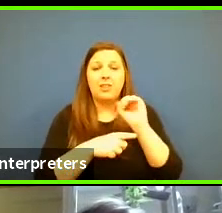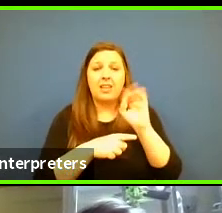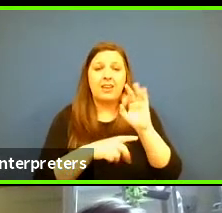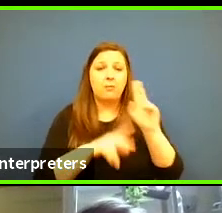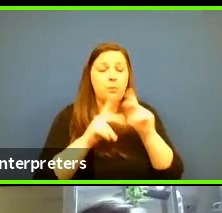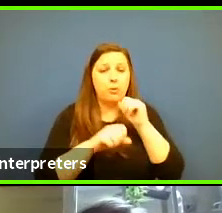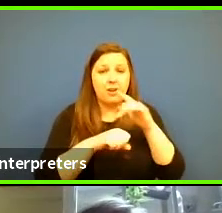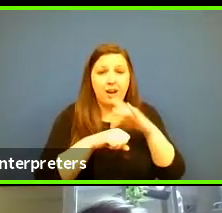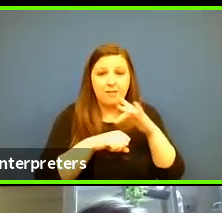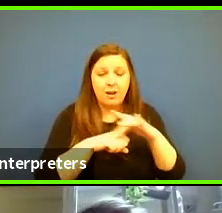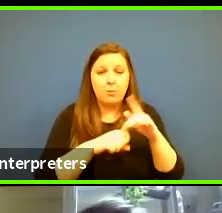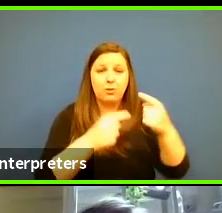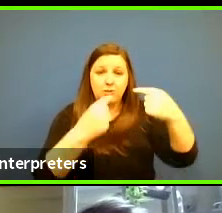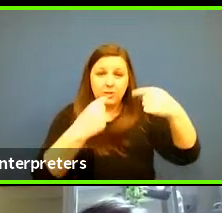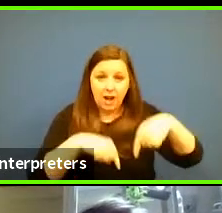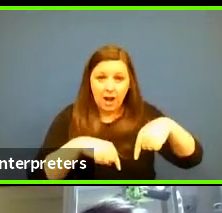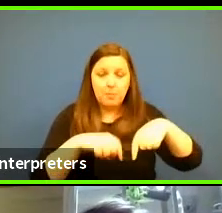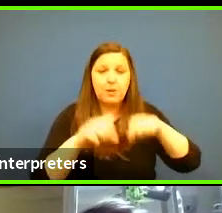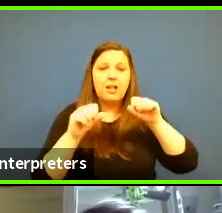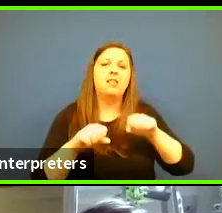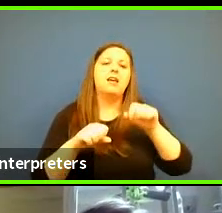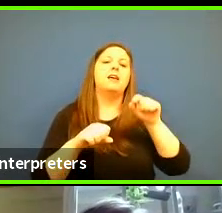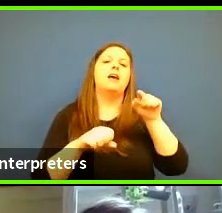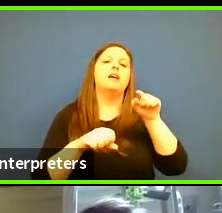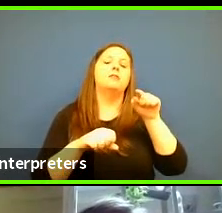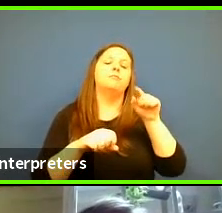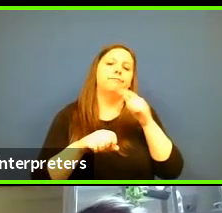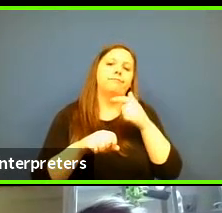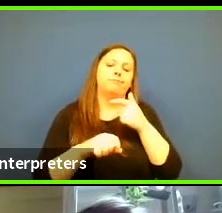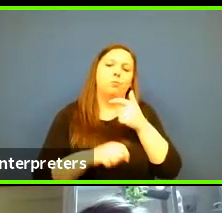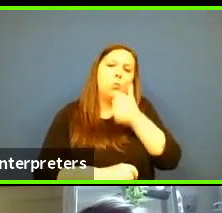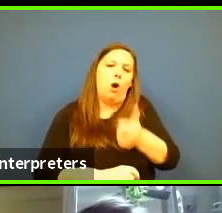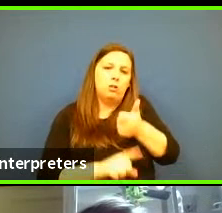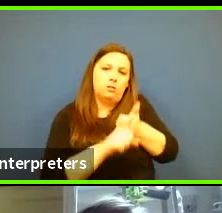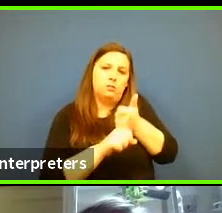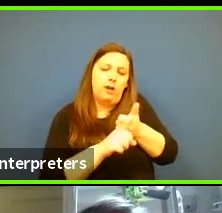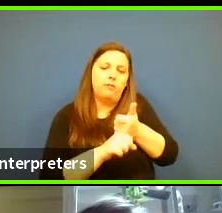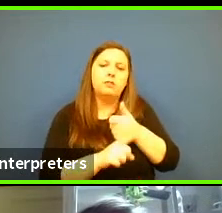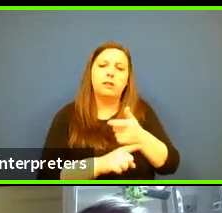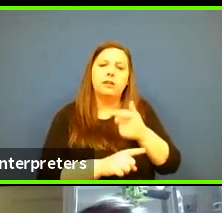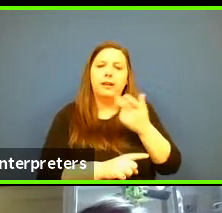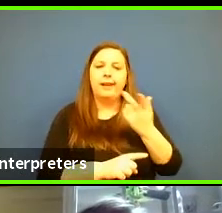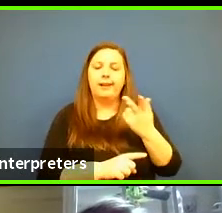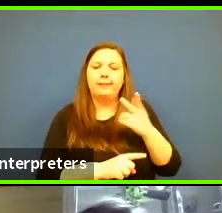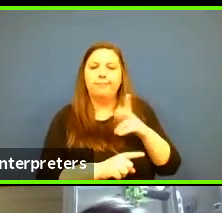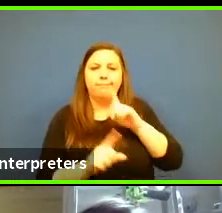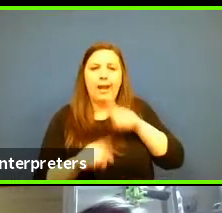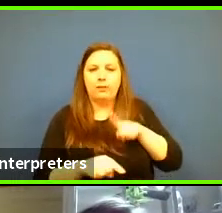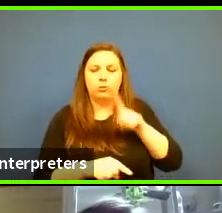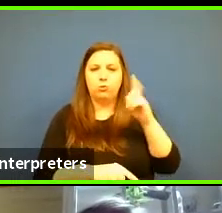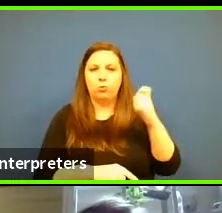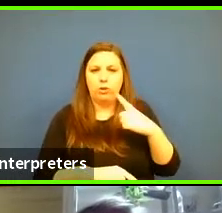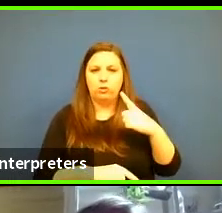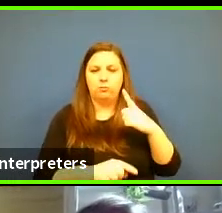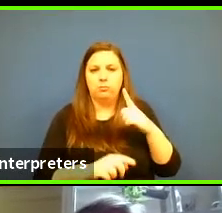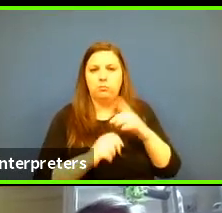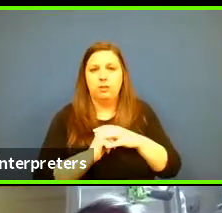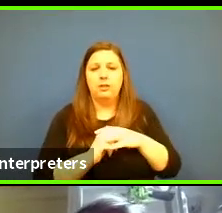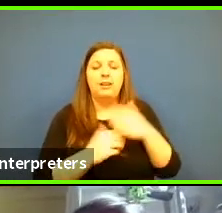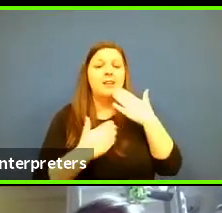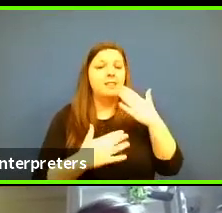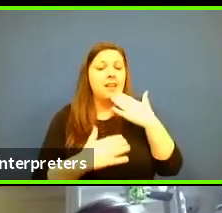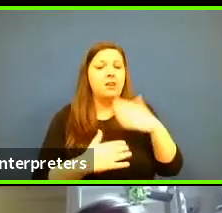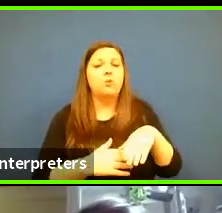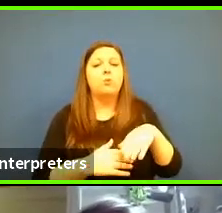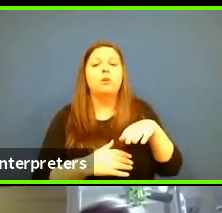they can go back and access that information. So thank you all. We're quiet, Dr. Gant. Thank you, Cabinet. I'm going to excuse